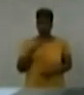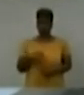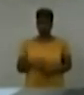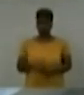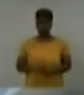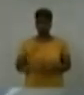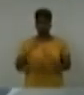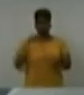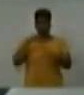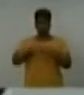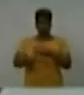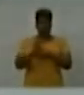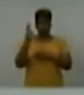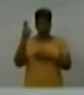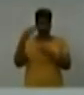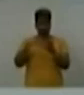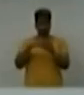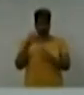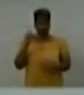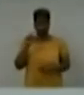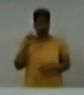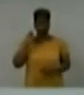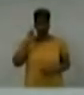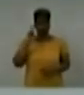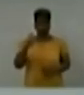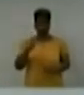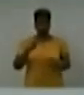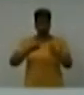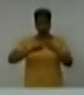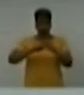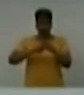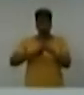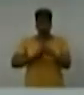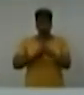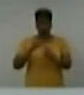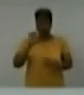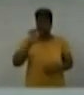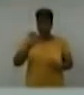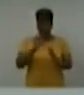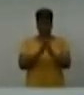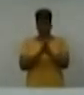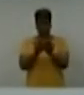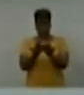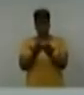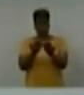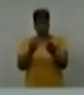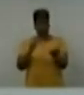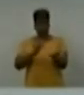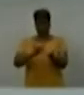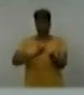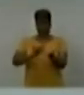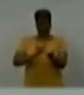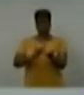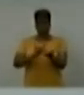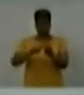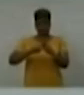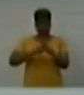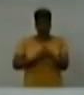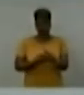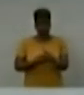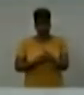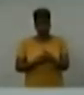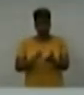the school system. Government will also pilot an e-book platform initiative in some